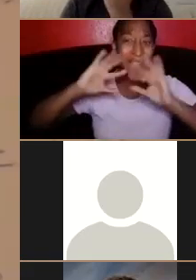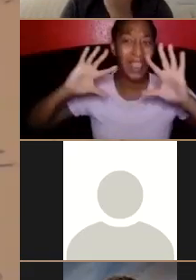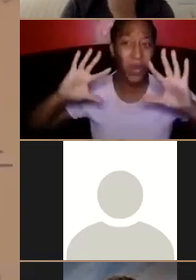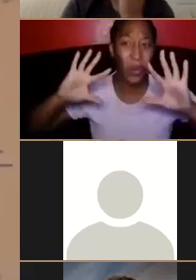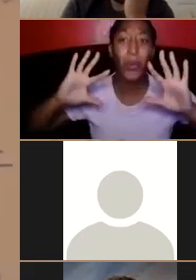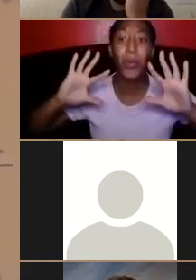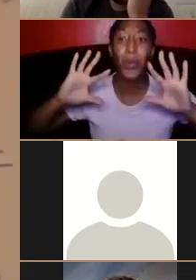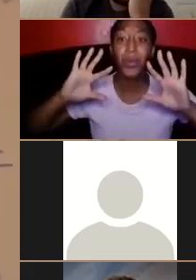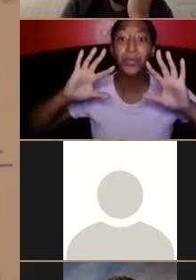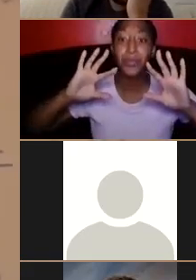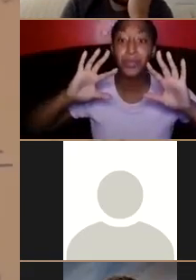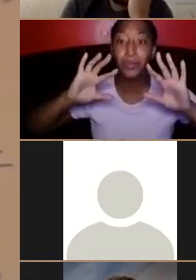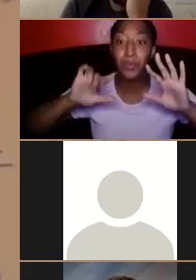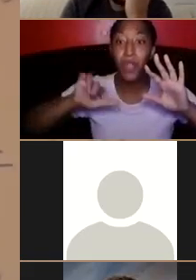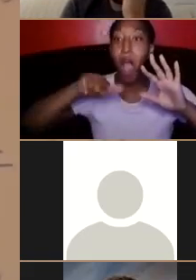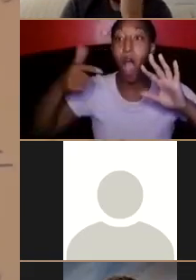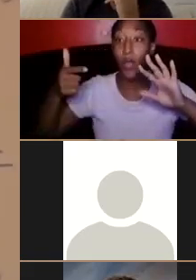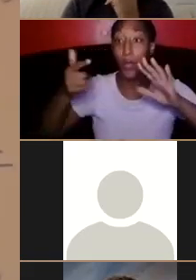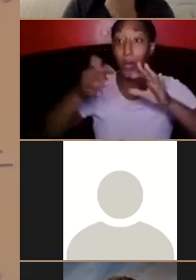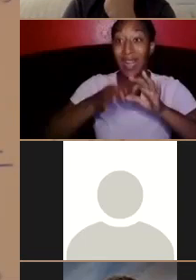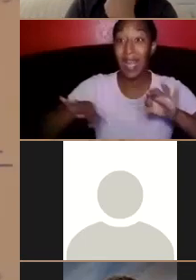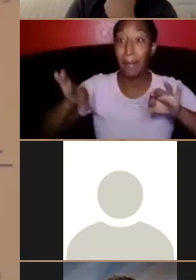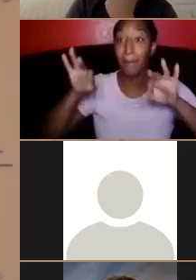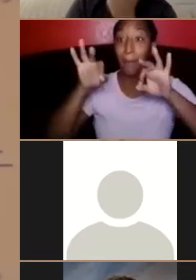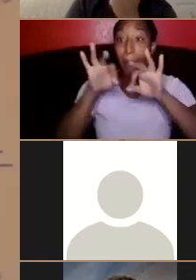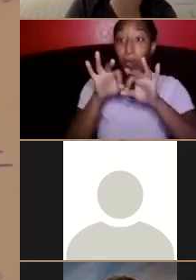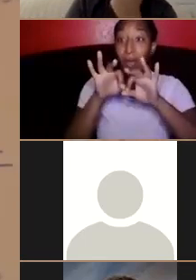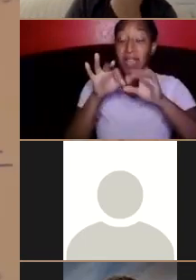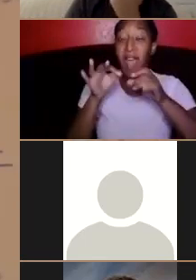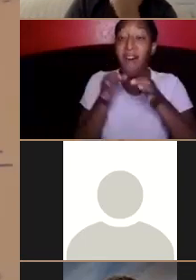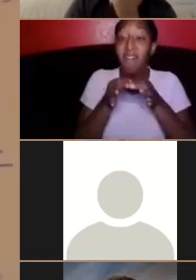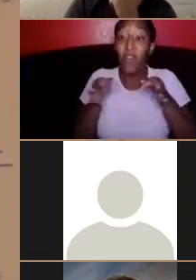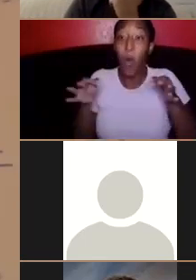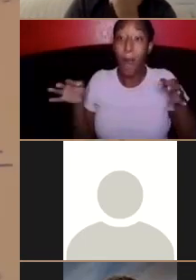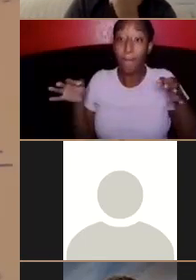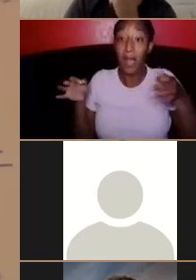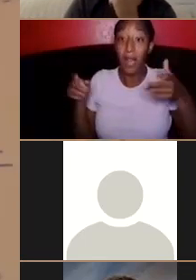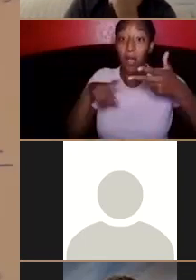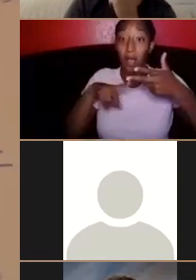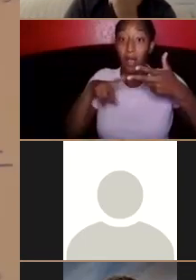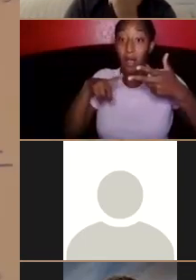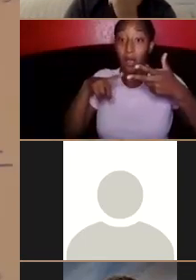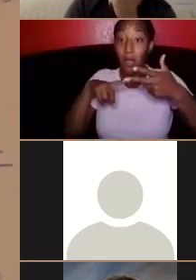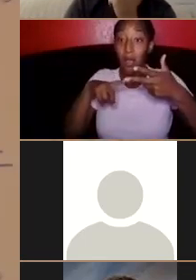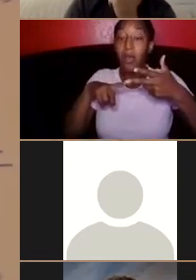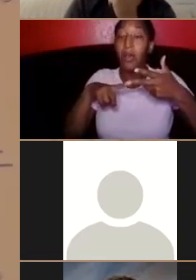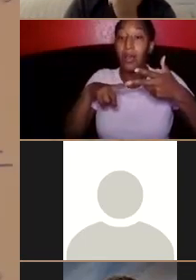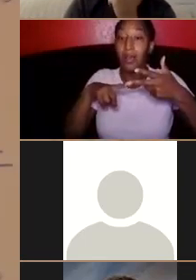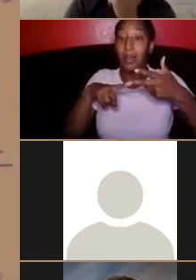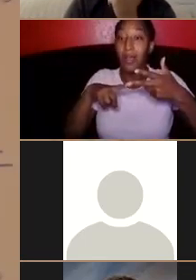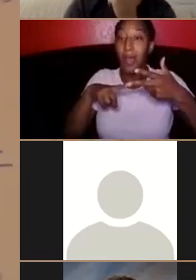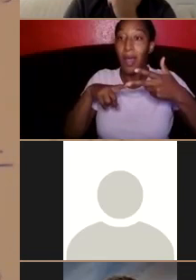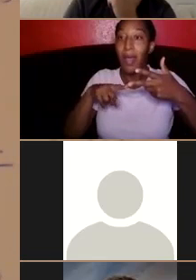here, the other important formula relates the period to the orbit radius. So the